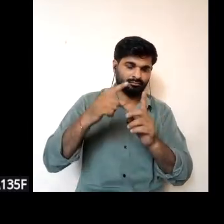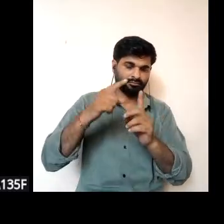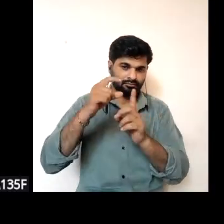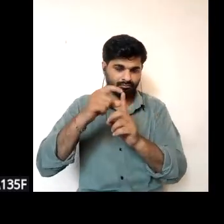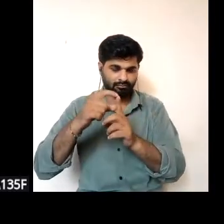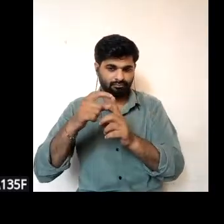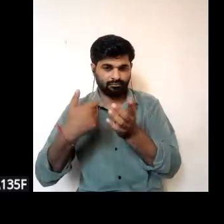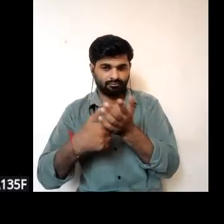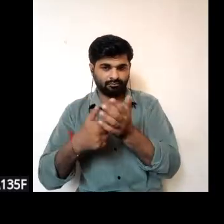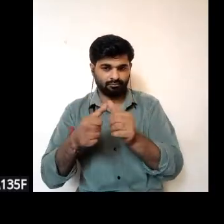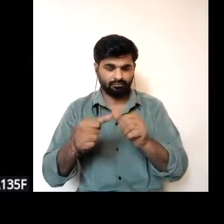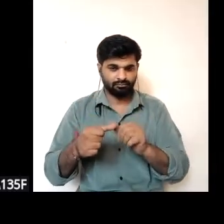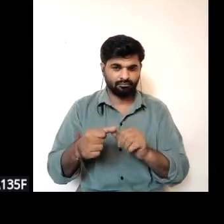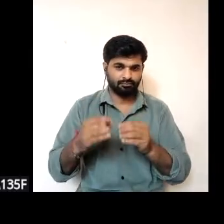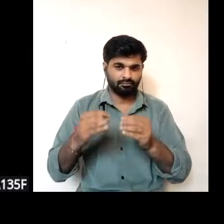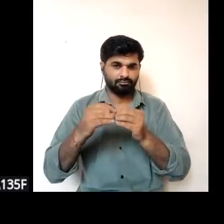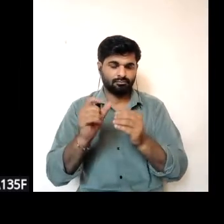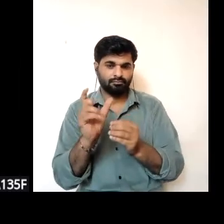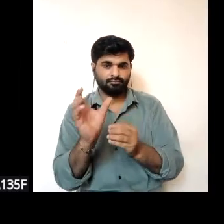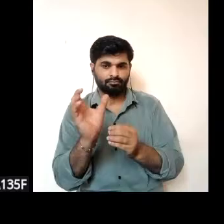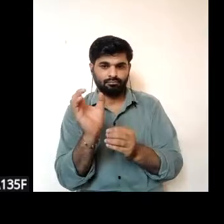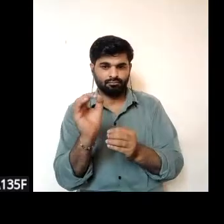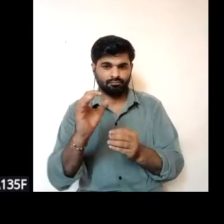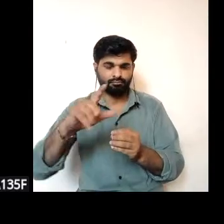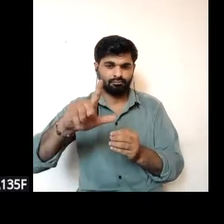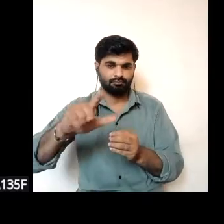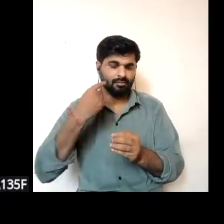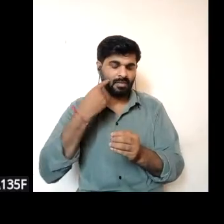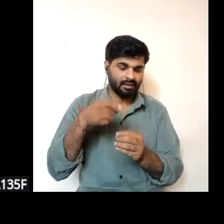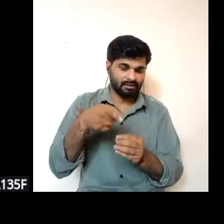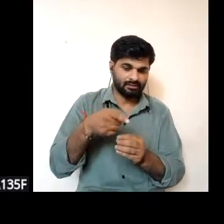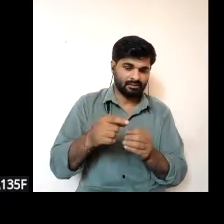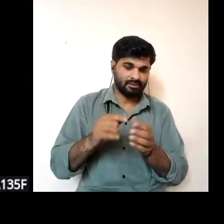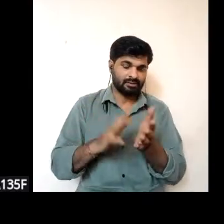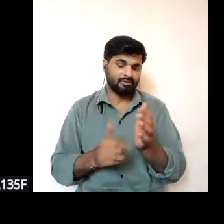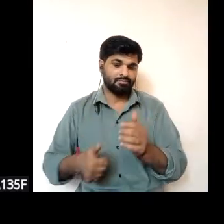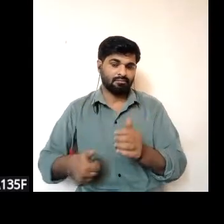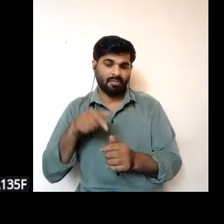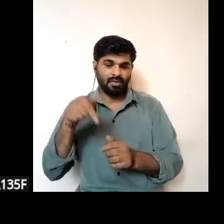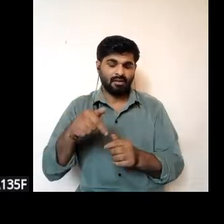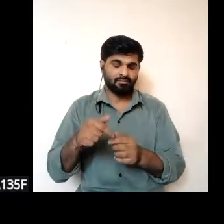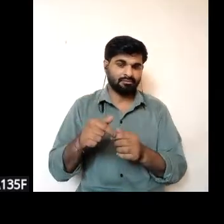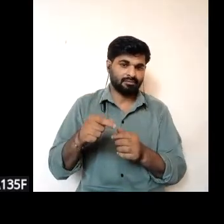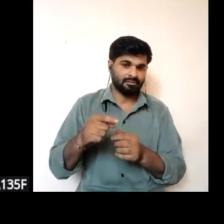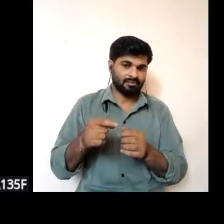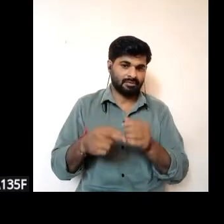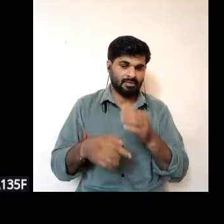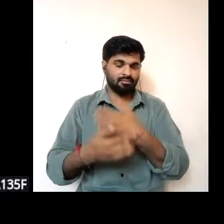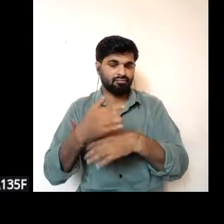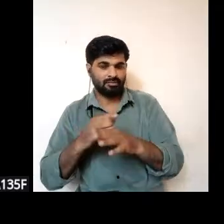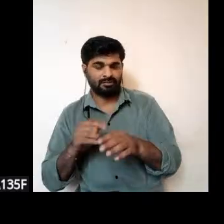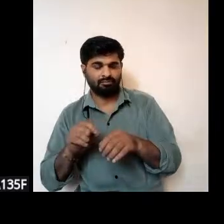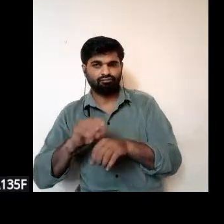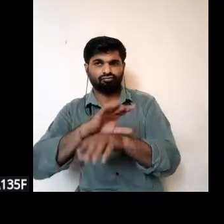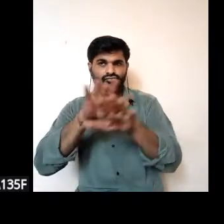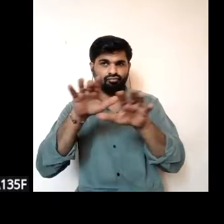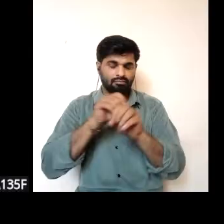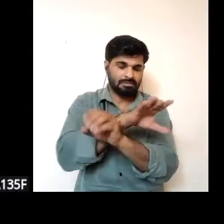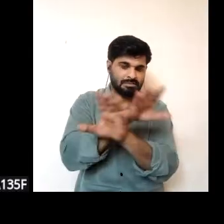Tamil Nadu census commissioner took a lot of action in terms of creating awareness, etc., etc., and he became